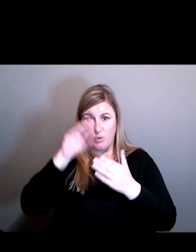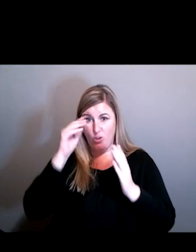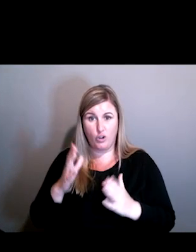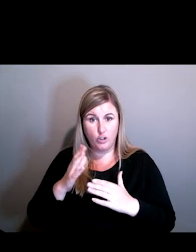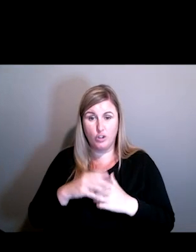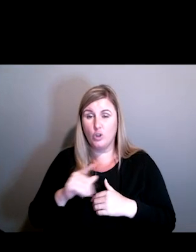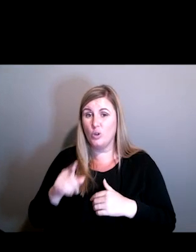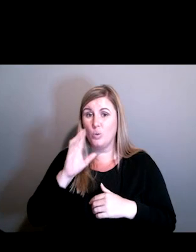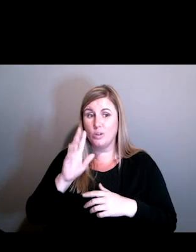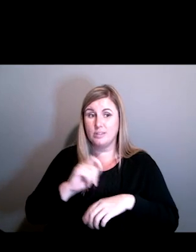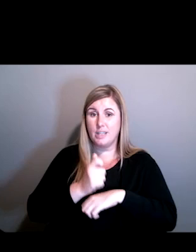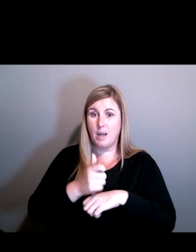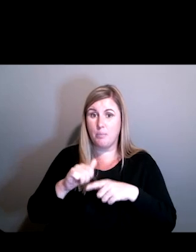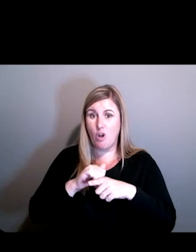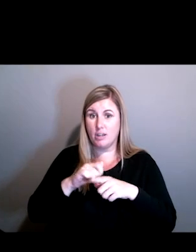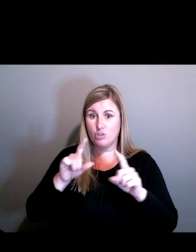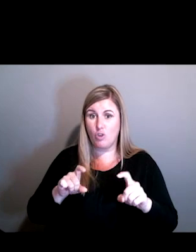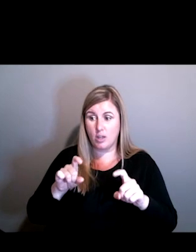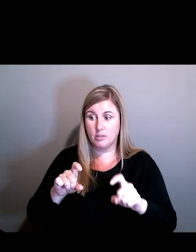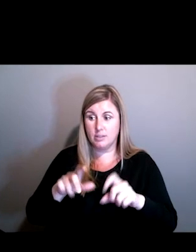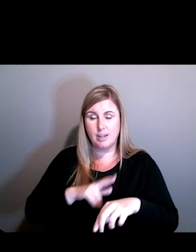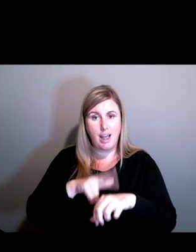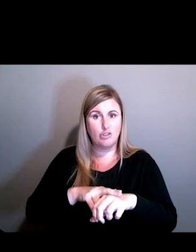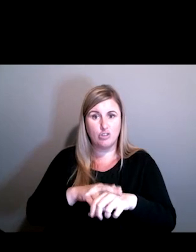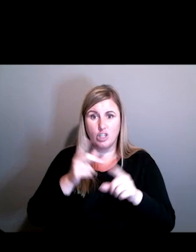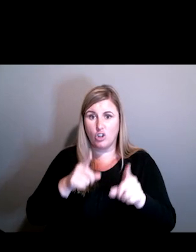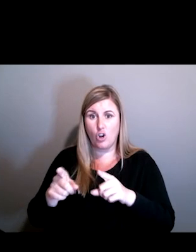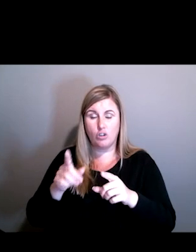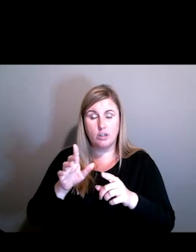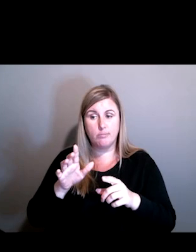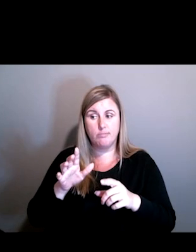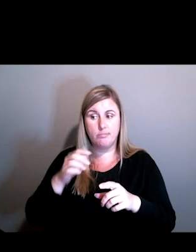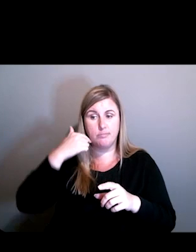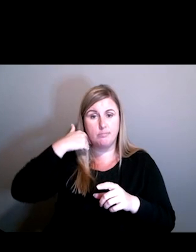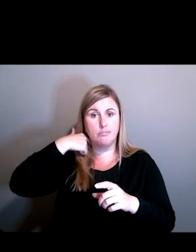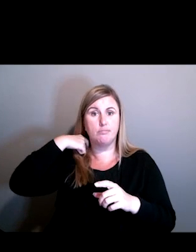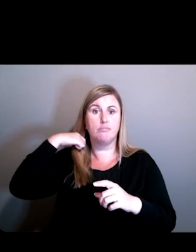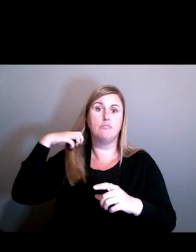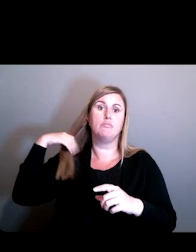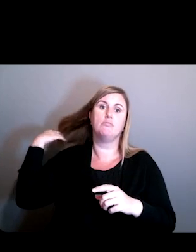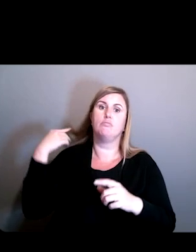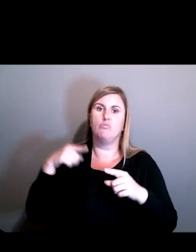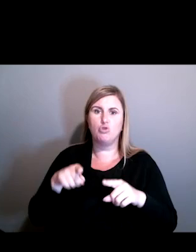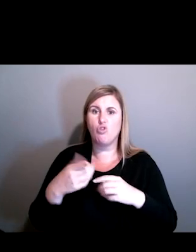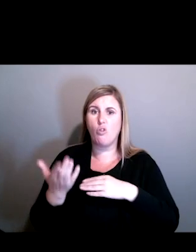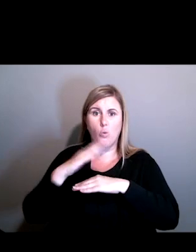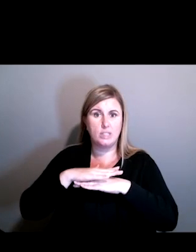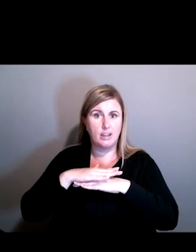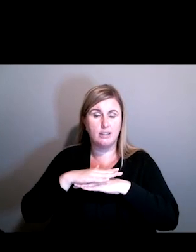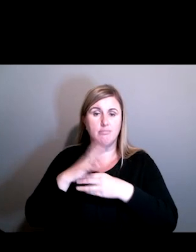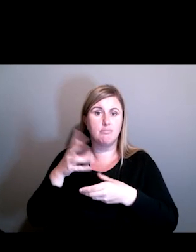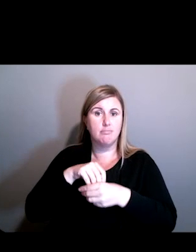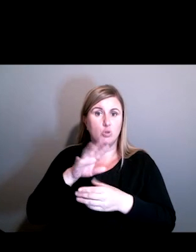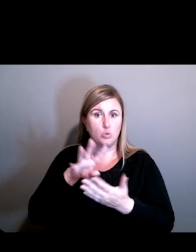learner. You're going to set up practice trials naturally occurring across the day, build them into